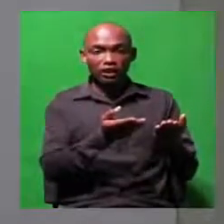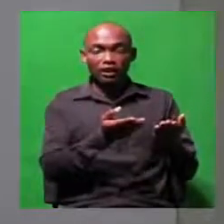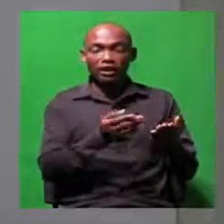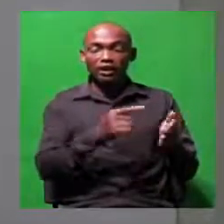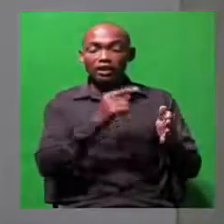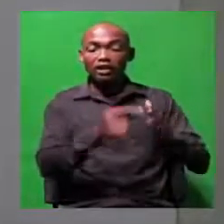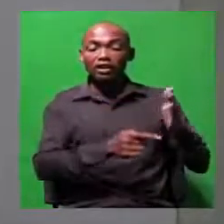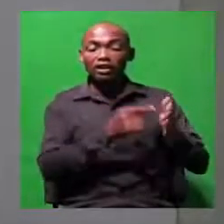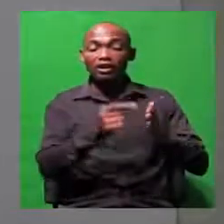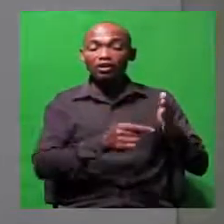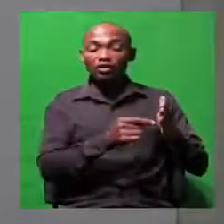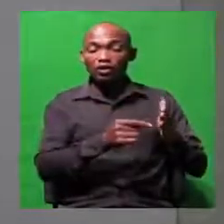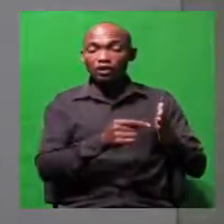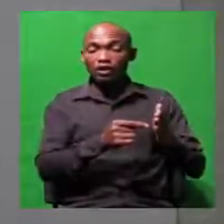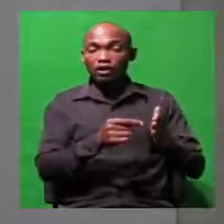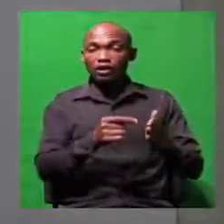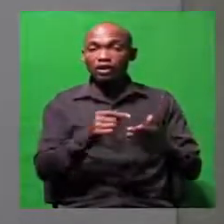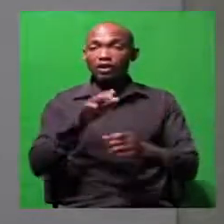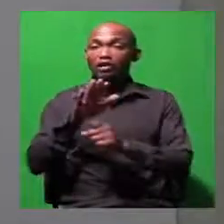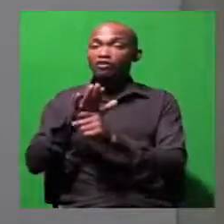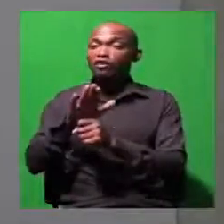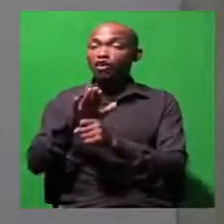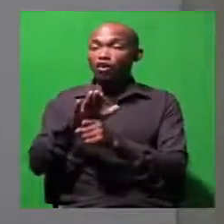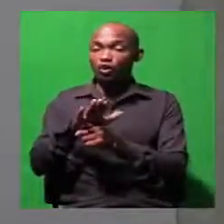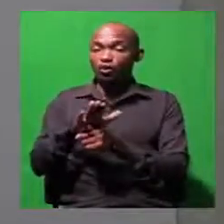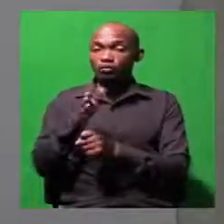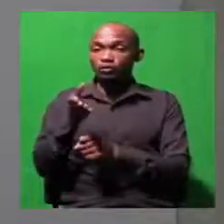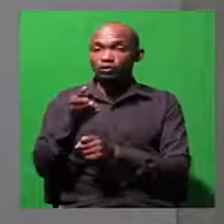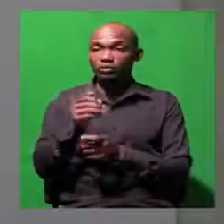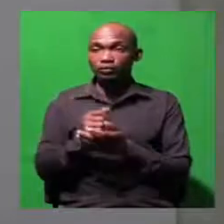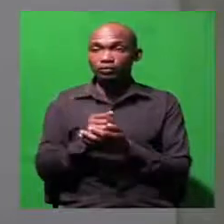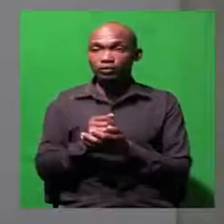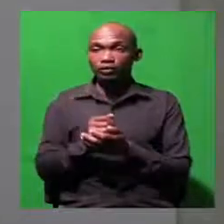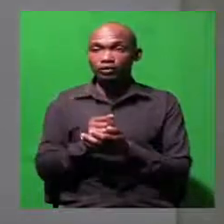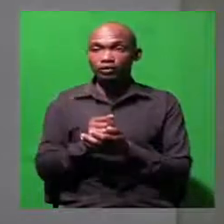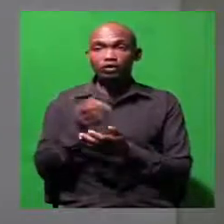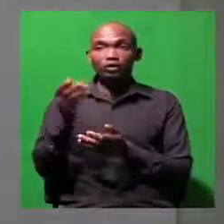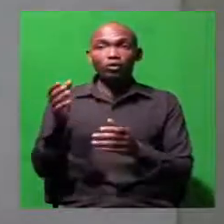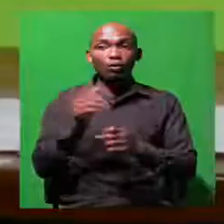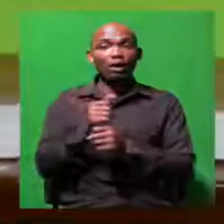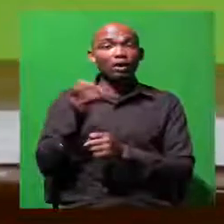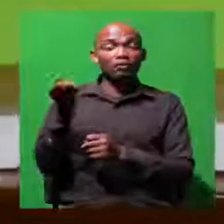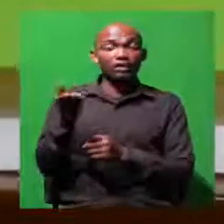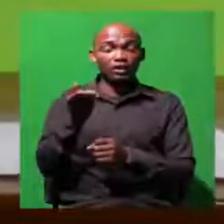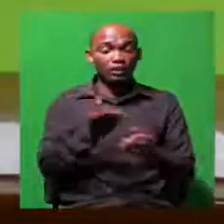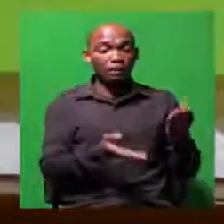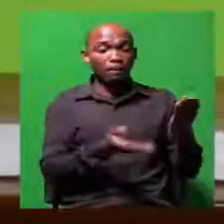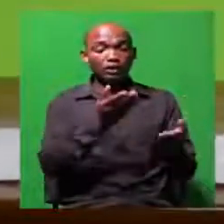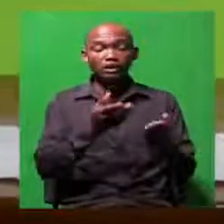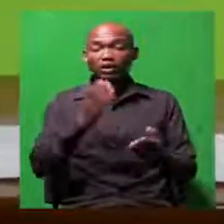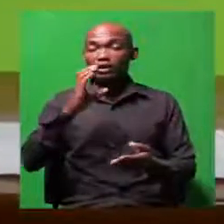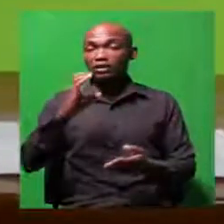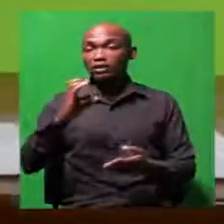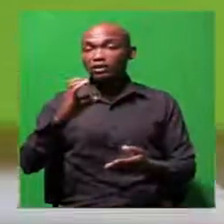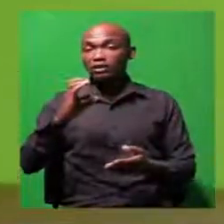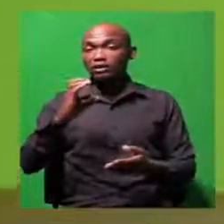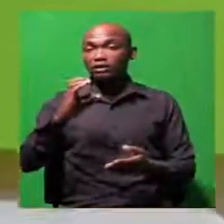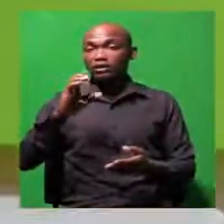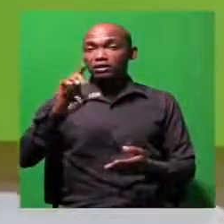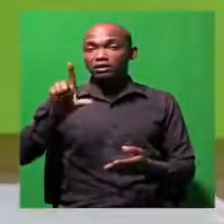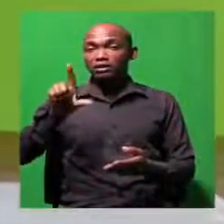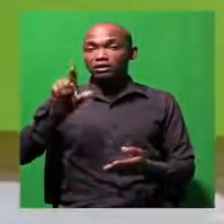and record the volume of the displaced water using a measuring cylinder. It is very lucky we have the measuring cylinder, this